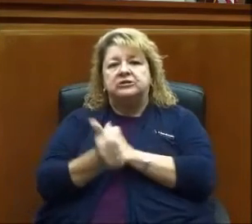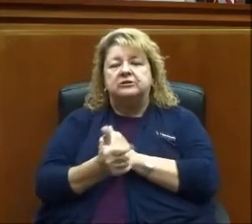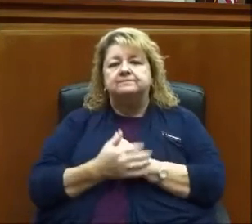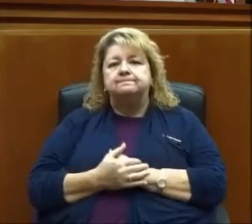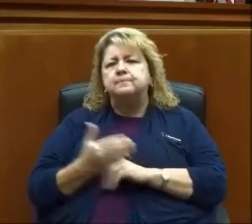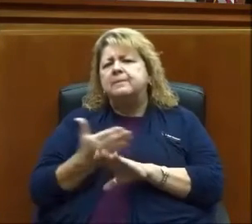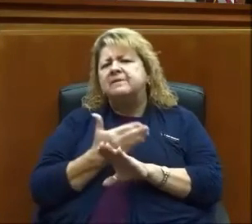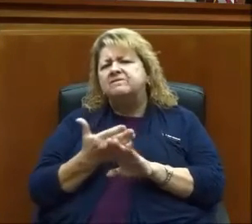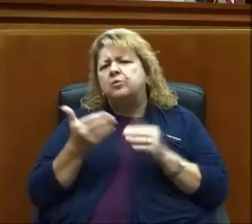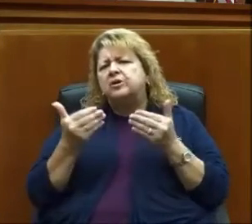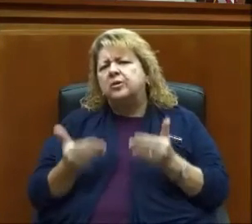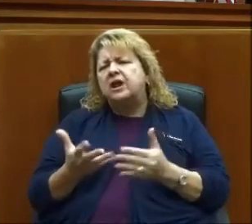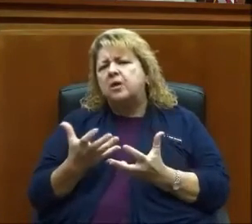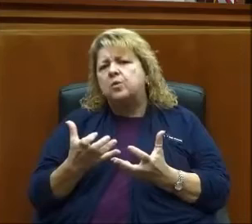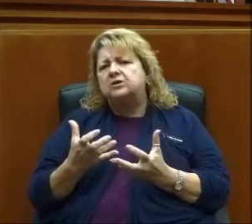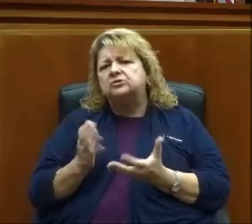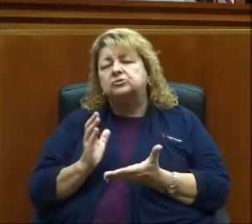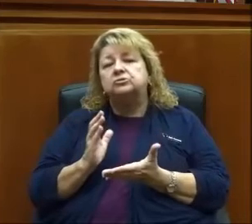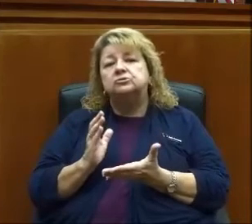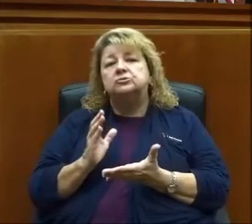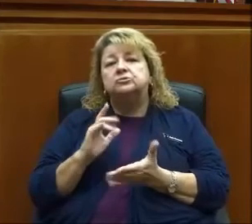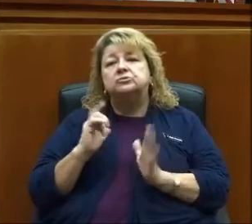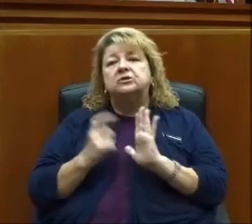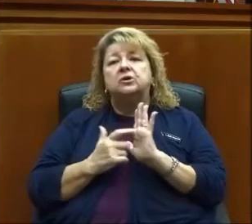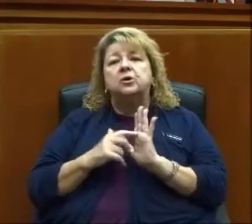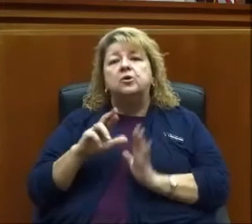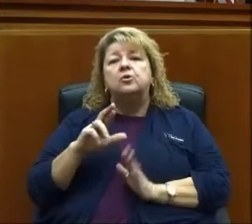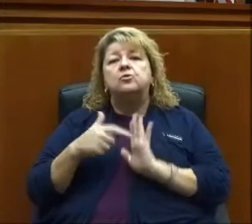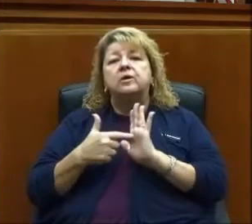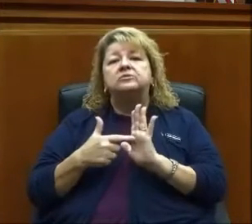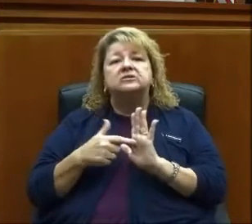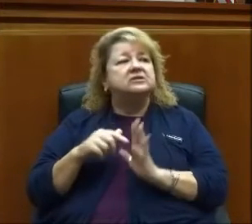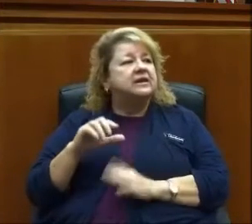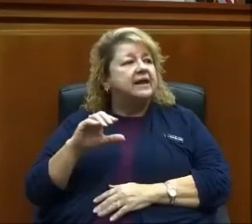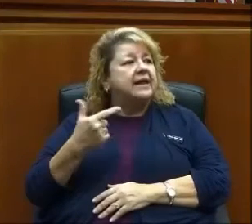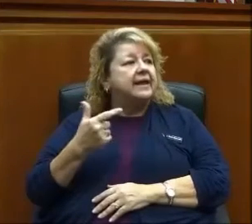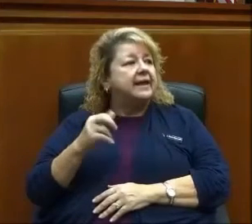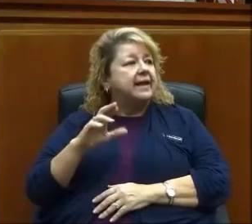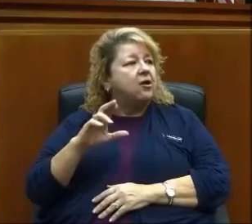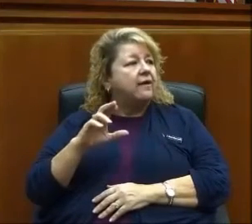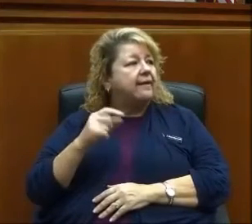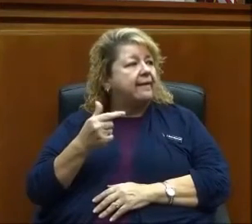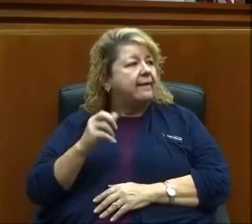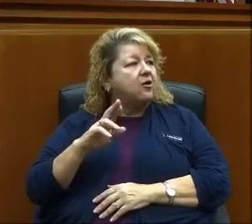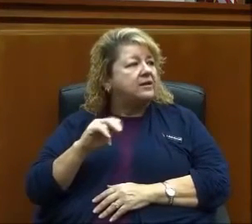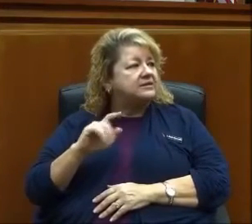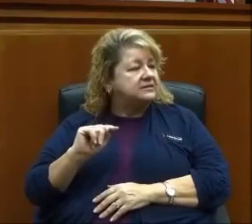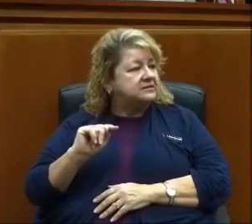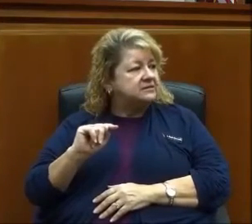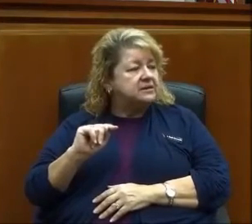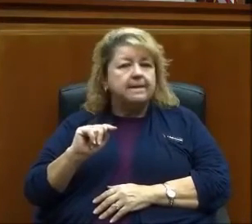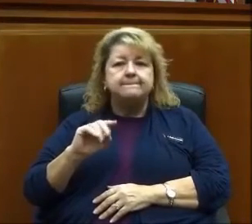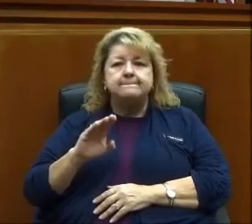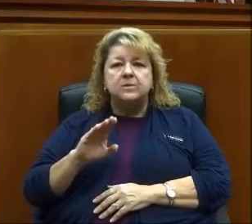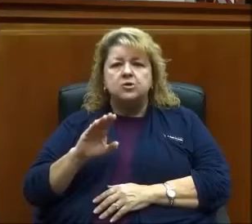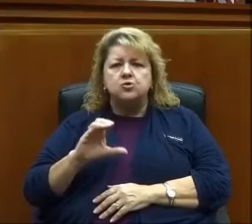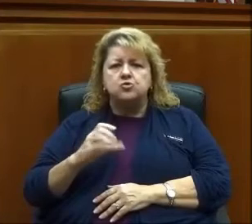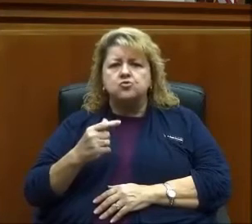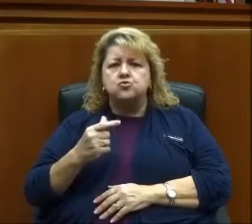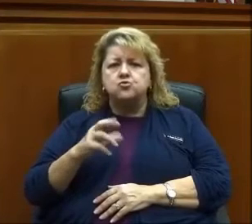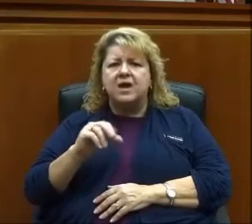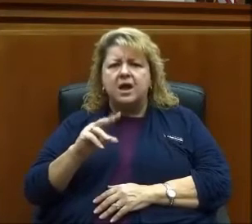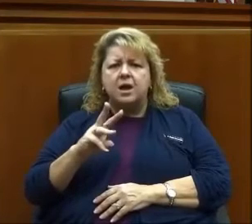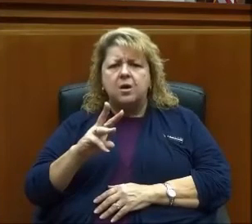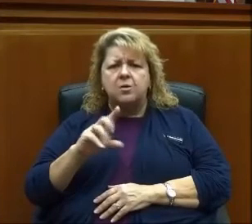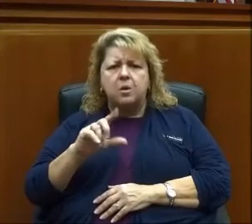we go to the next item, I'd like to also recognize Representative Garofalo, who's here. Do you have anything you'd like to share